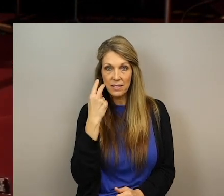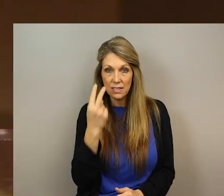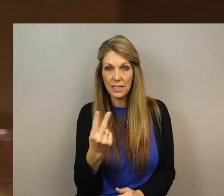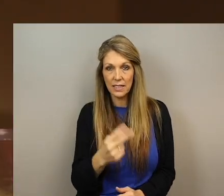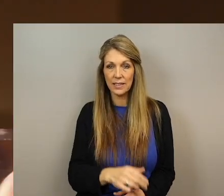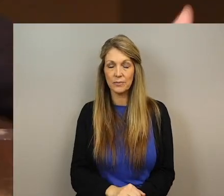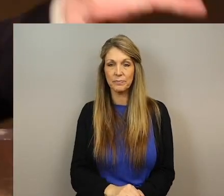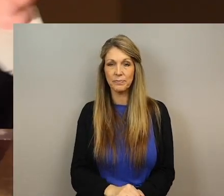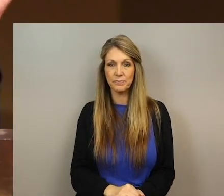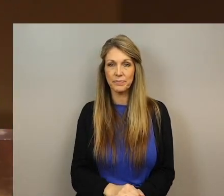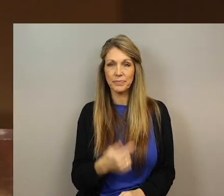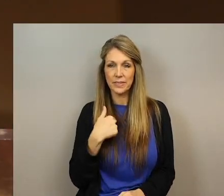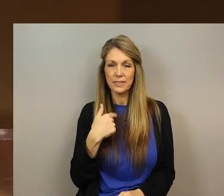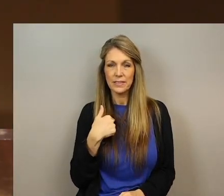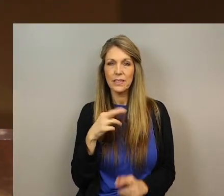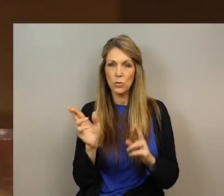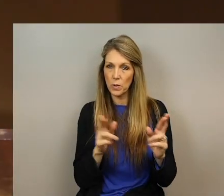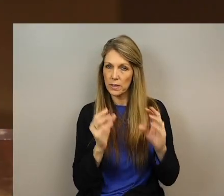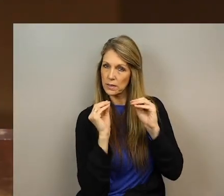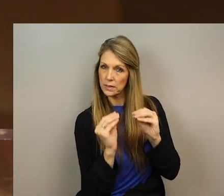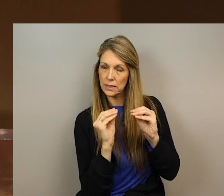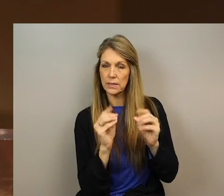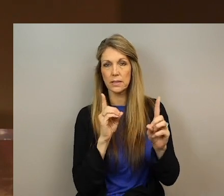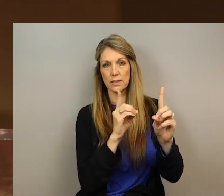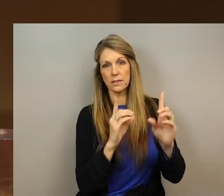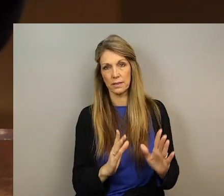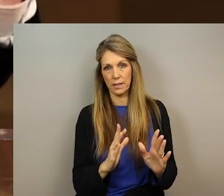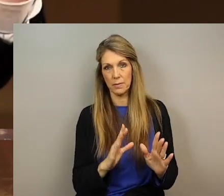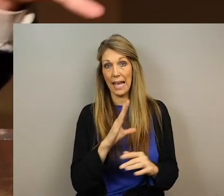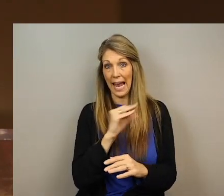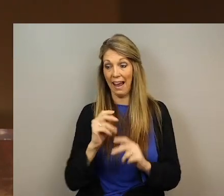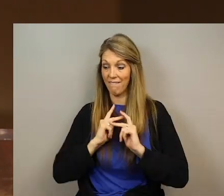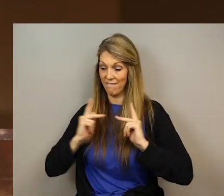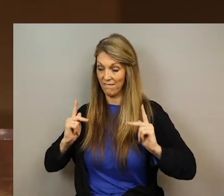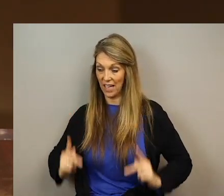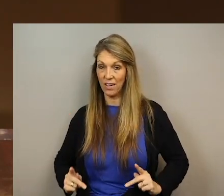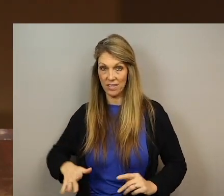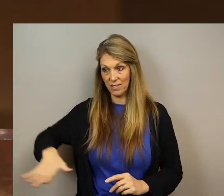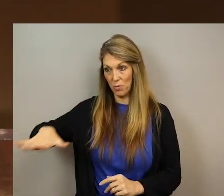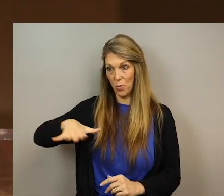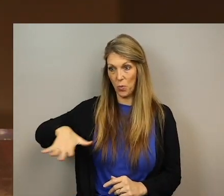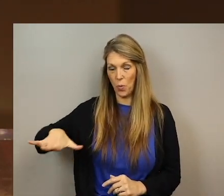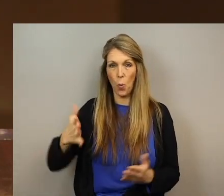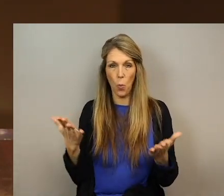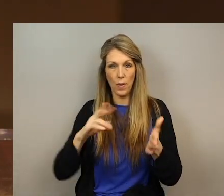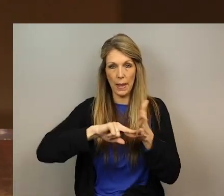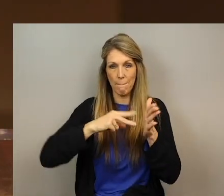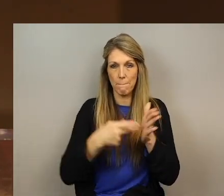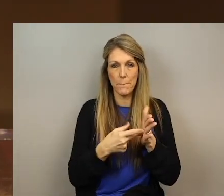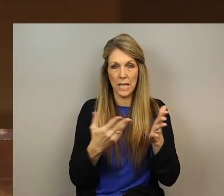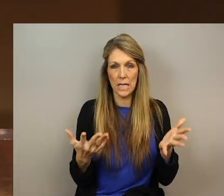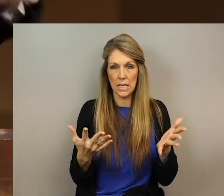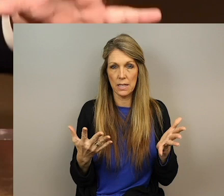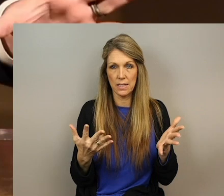perceive. And so he's getting ready to teach the disciples and the Pharisees who are around what the parables mean. He's going to teach